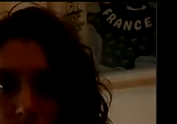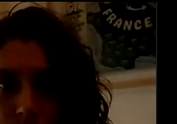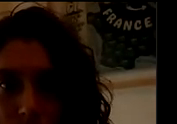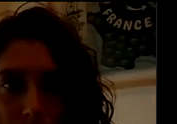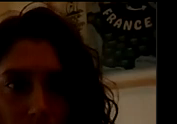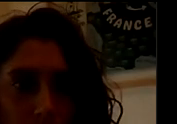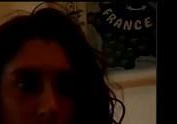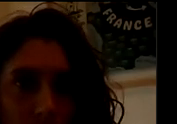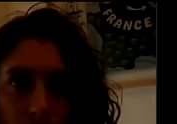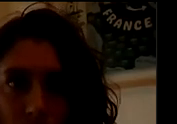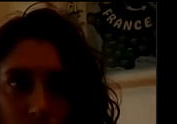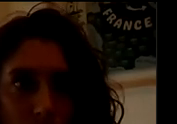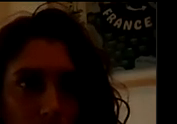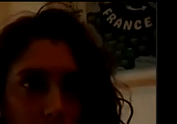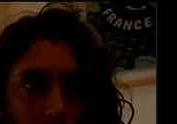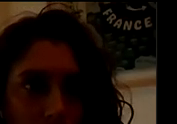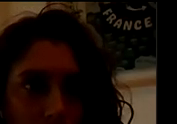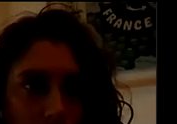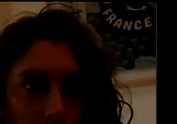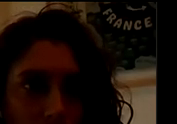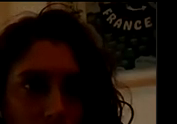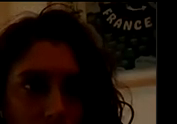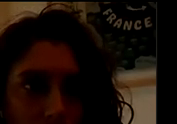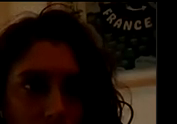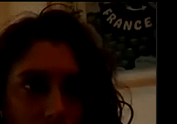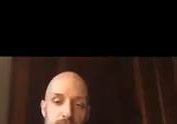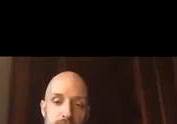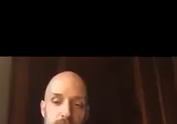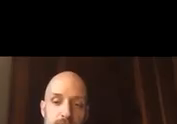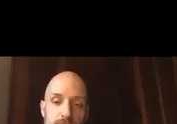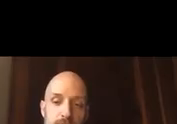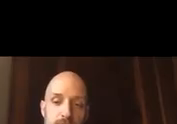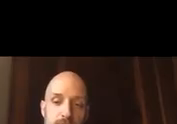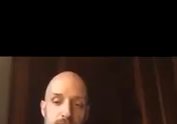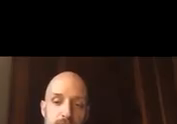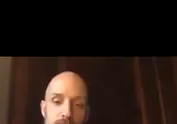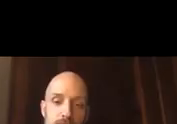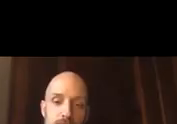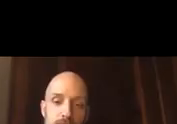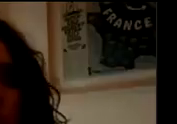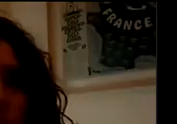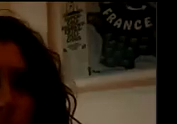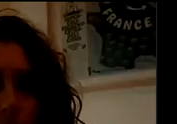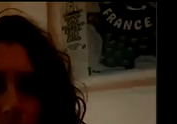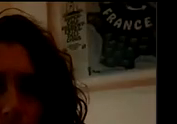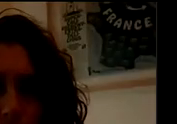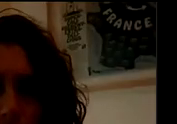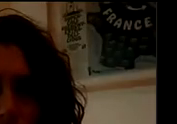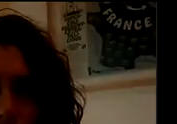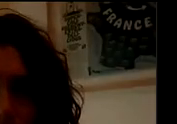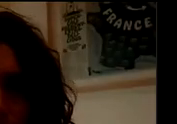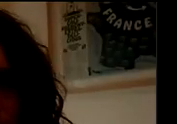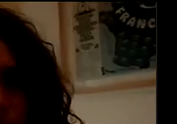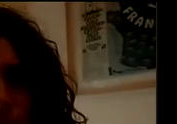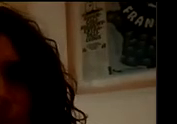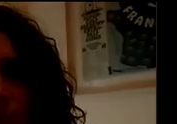the communities that you're working with closely and part of and affected by. And some of the attendees of the webinar would